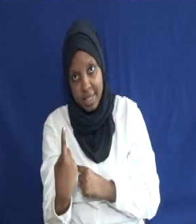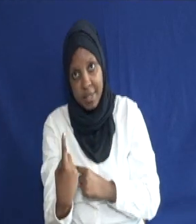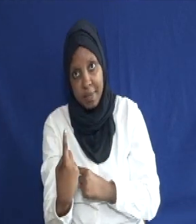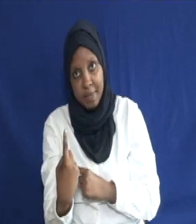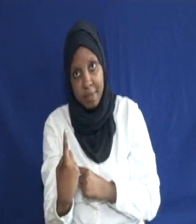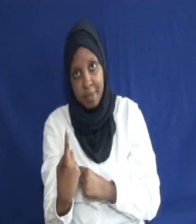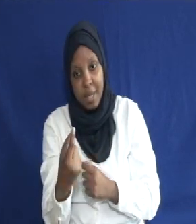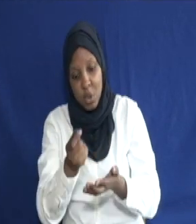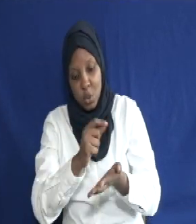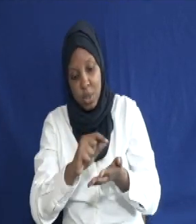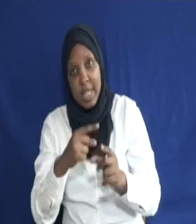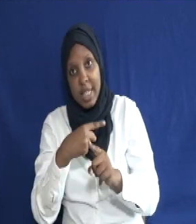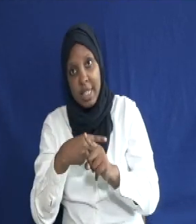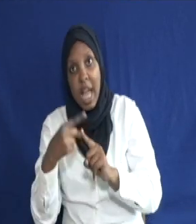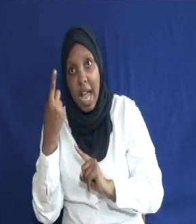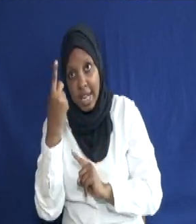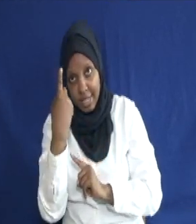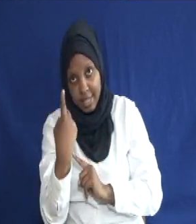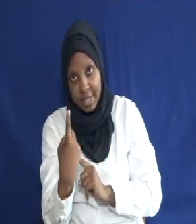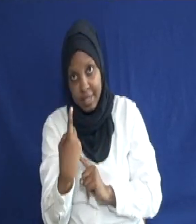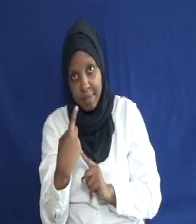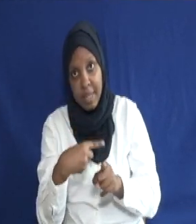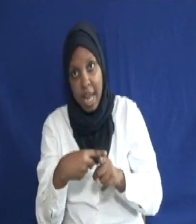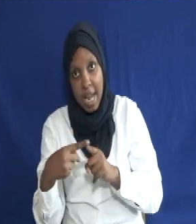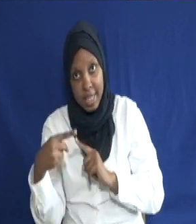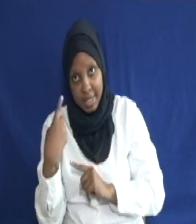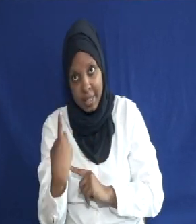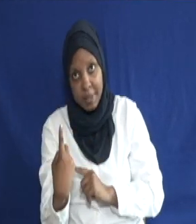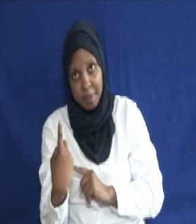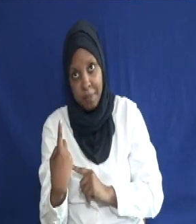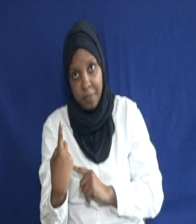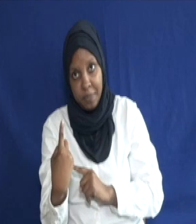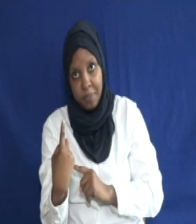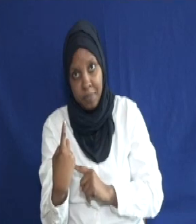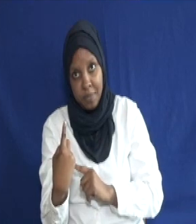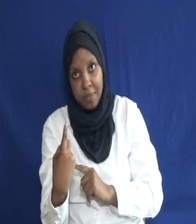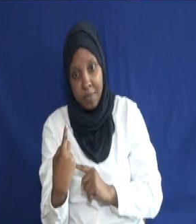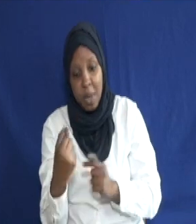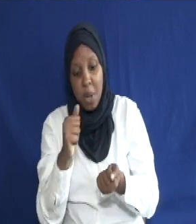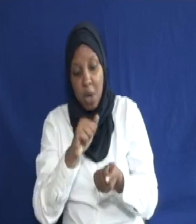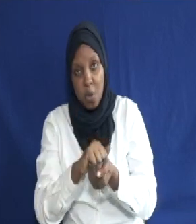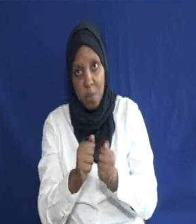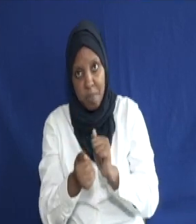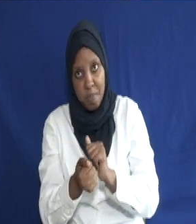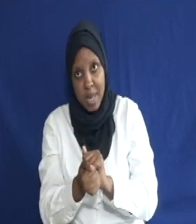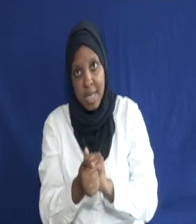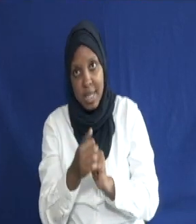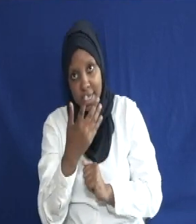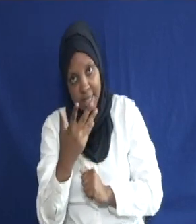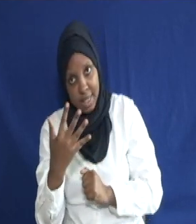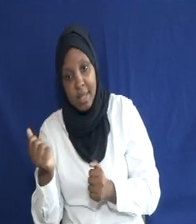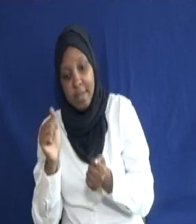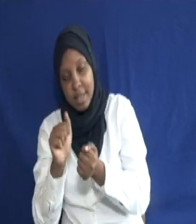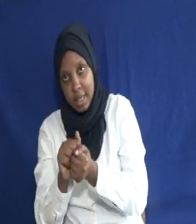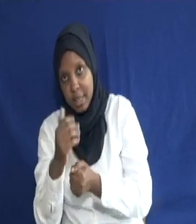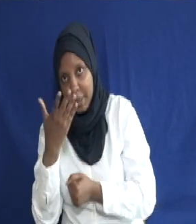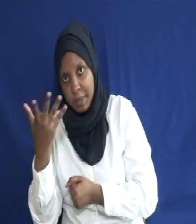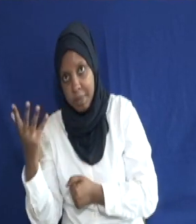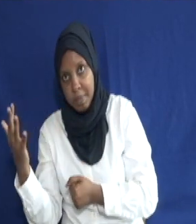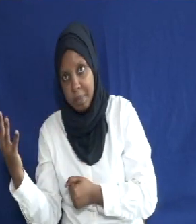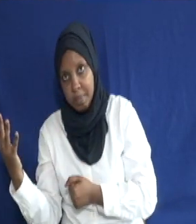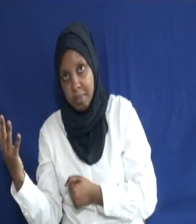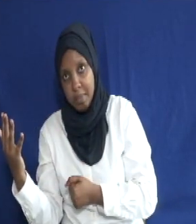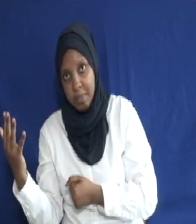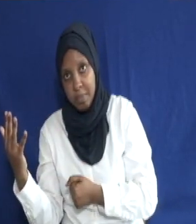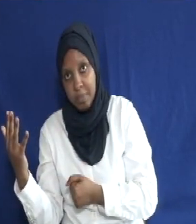to change or to write this 100 in terms of base 10. In terms of base 10.